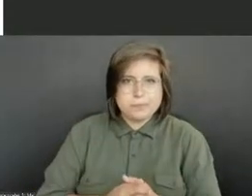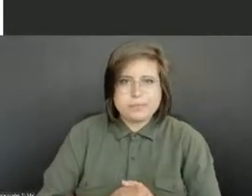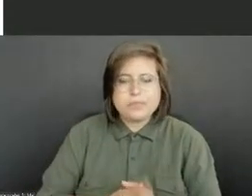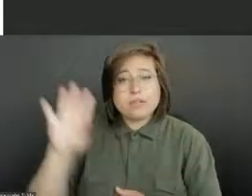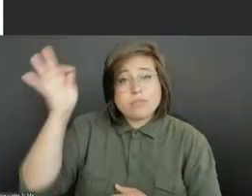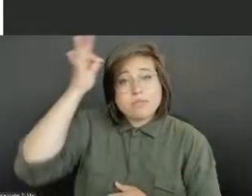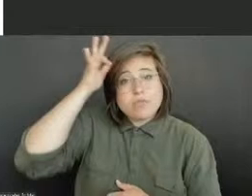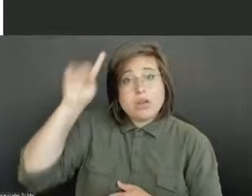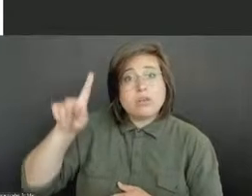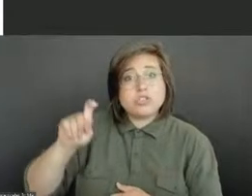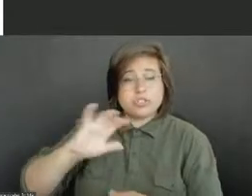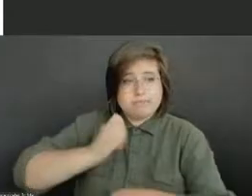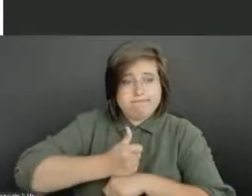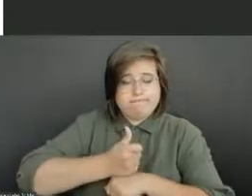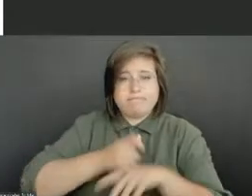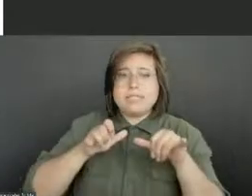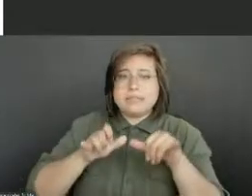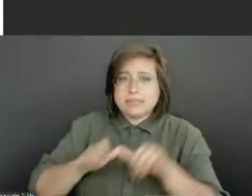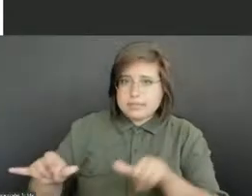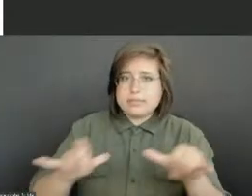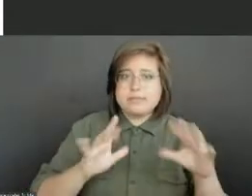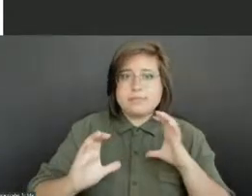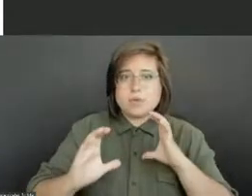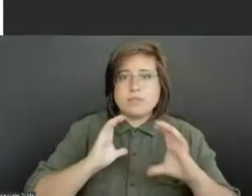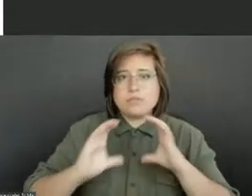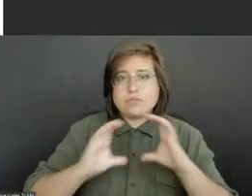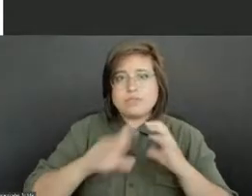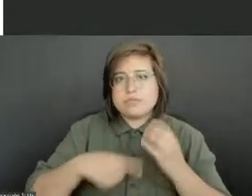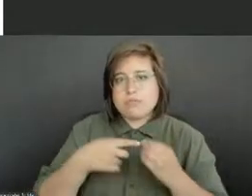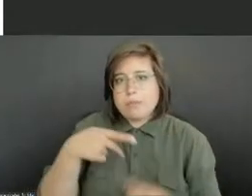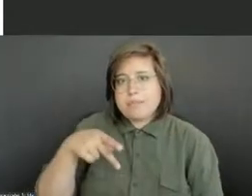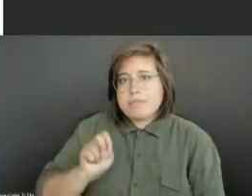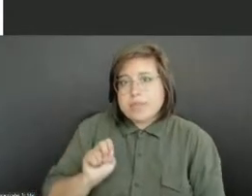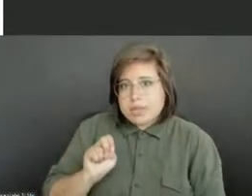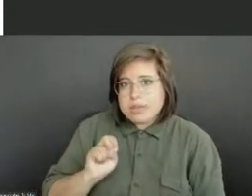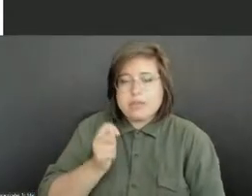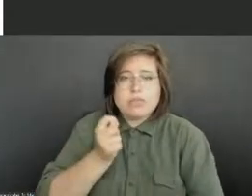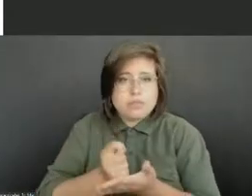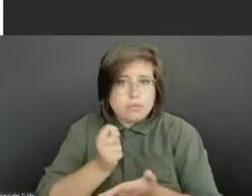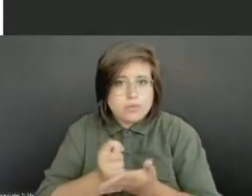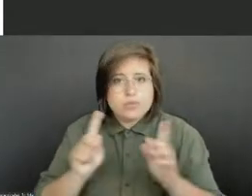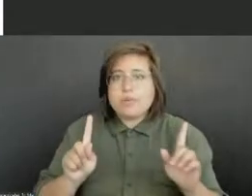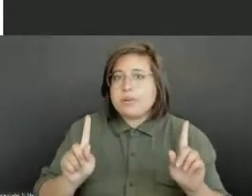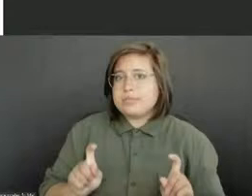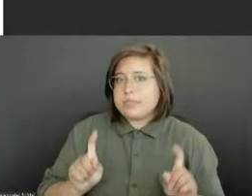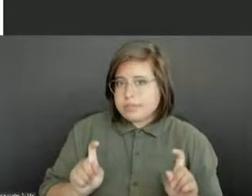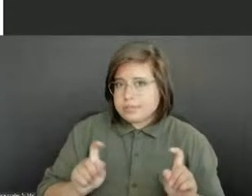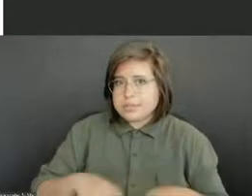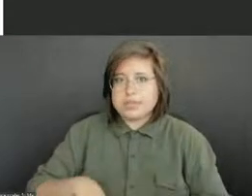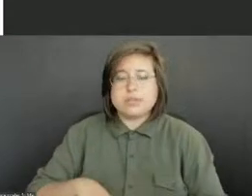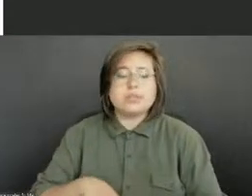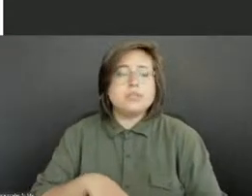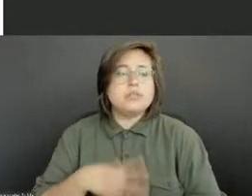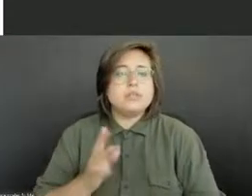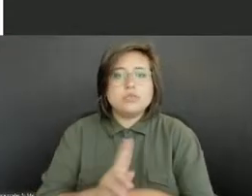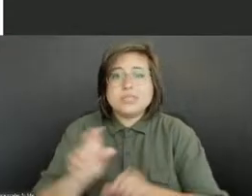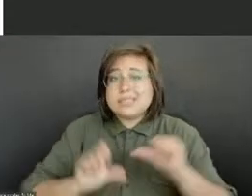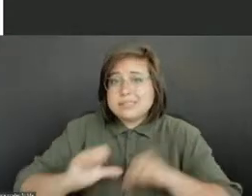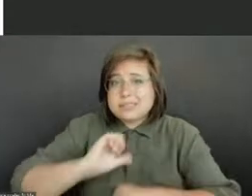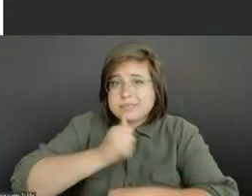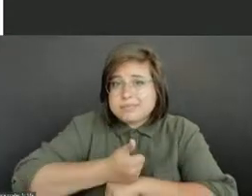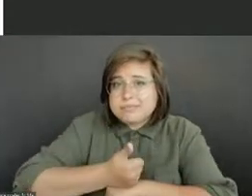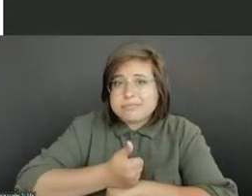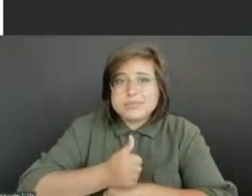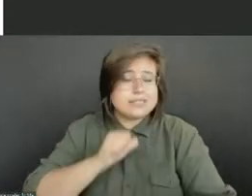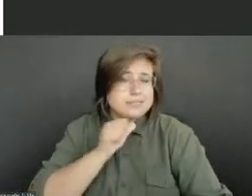consistent communication to educate the public about PPE and therapeutics and testing using science-based,